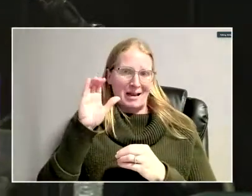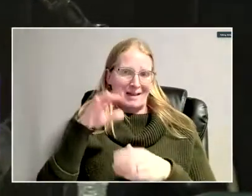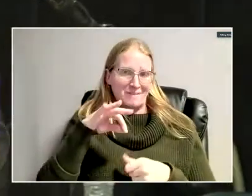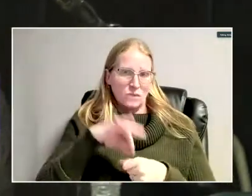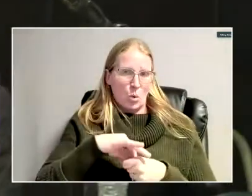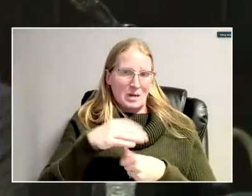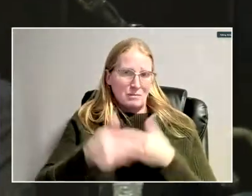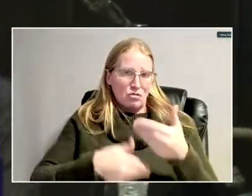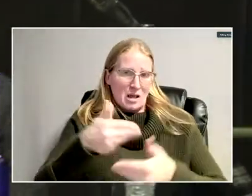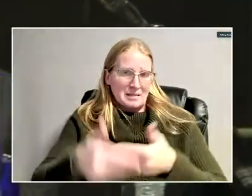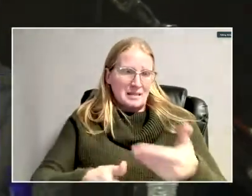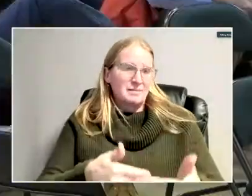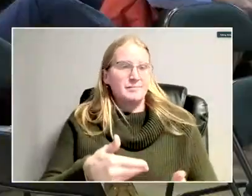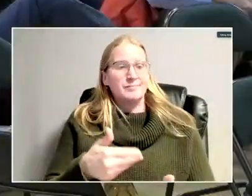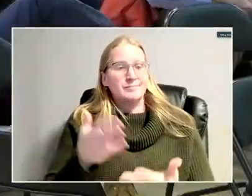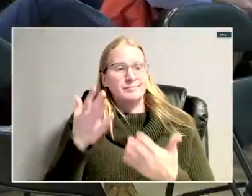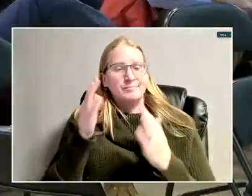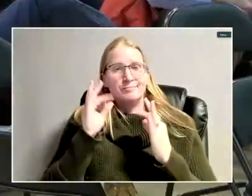elections